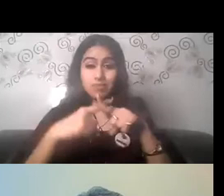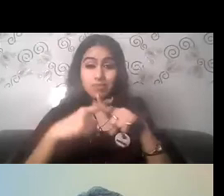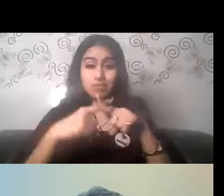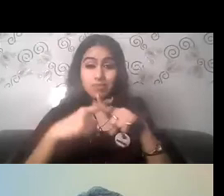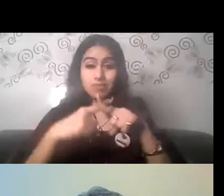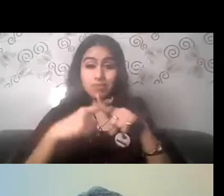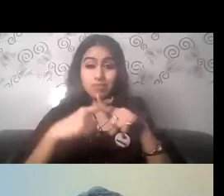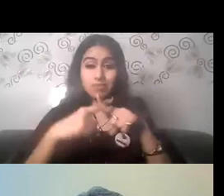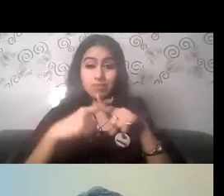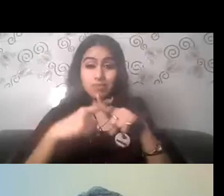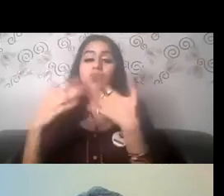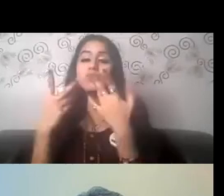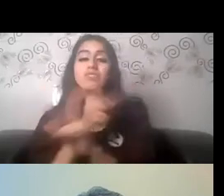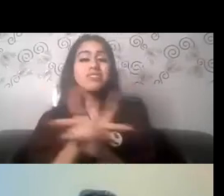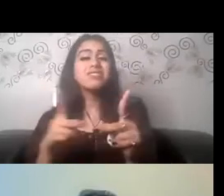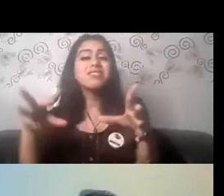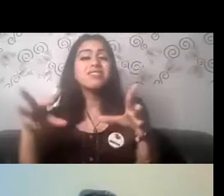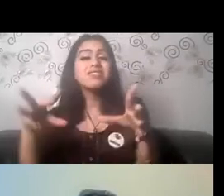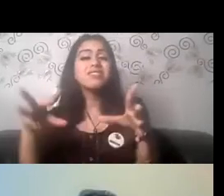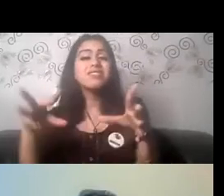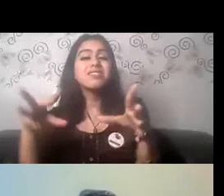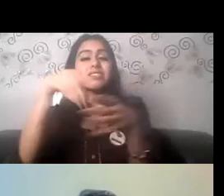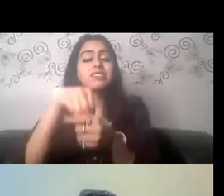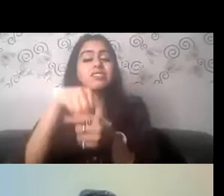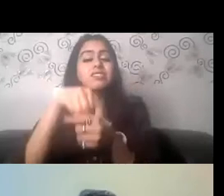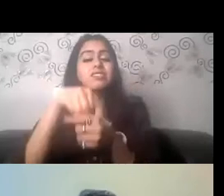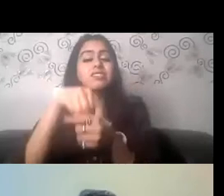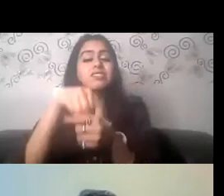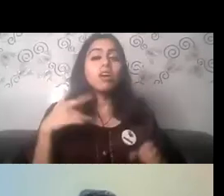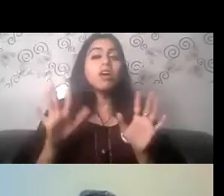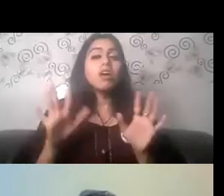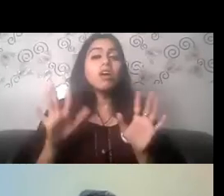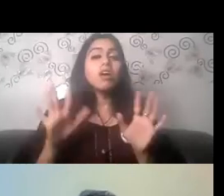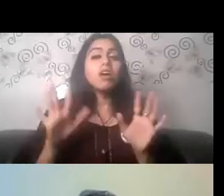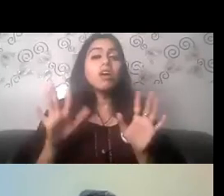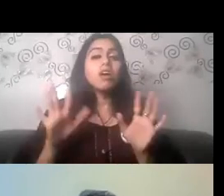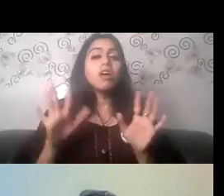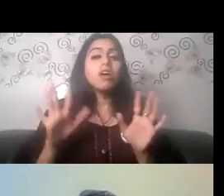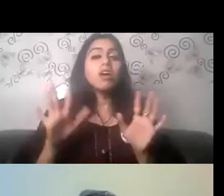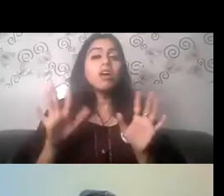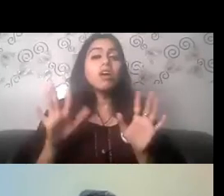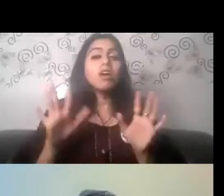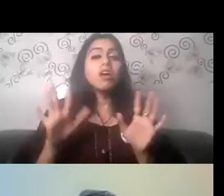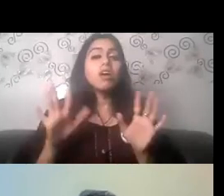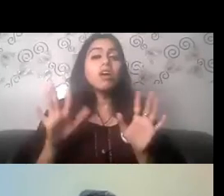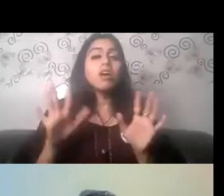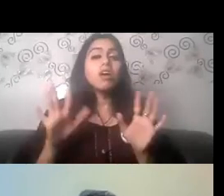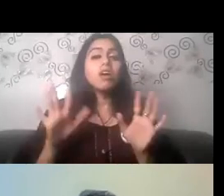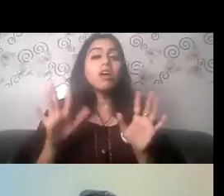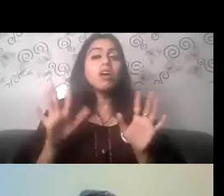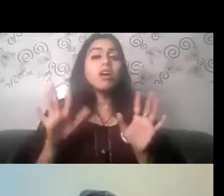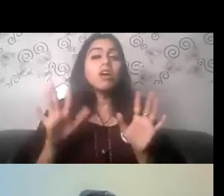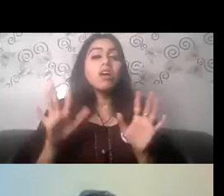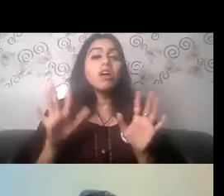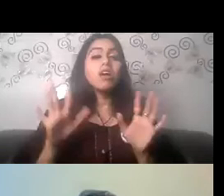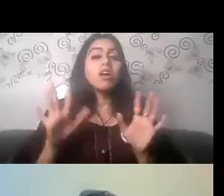12 with kind of COVID. It's a very challenging situation. I don't